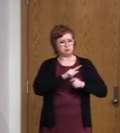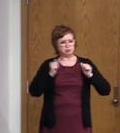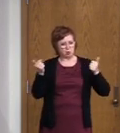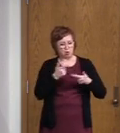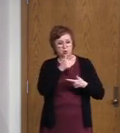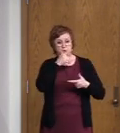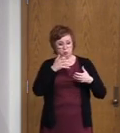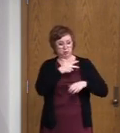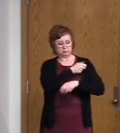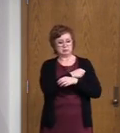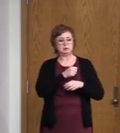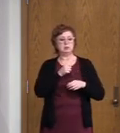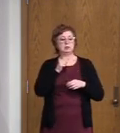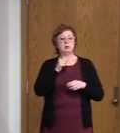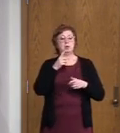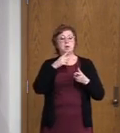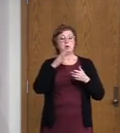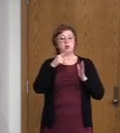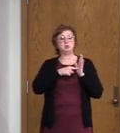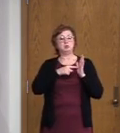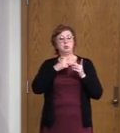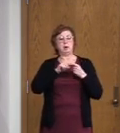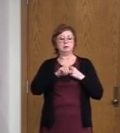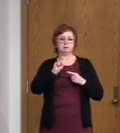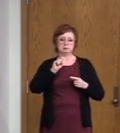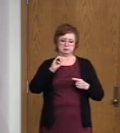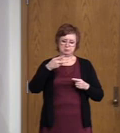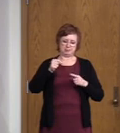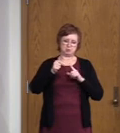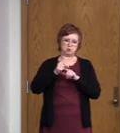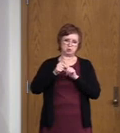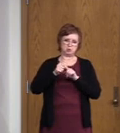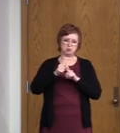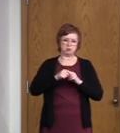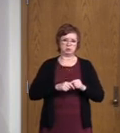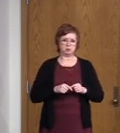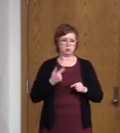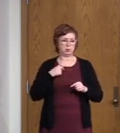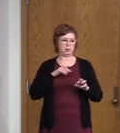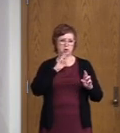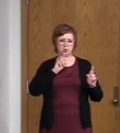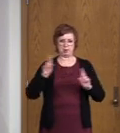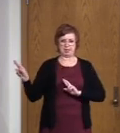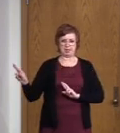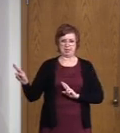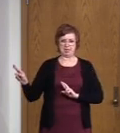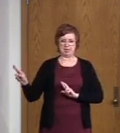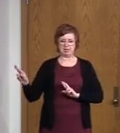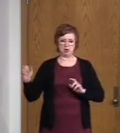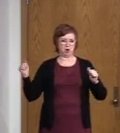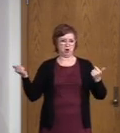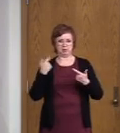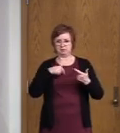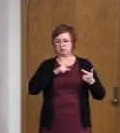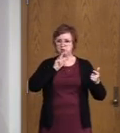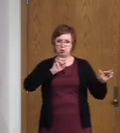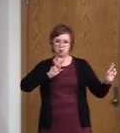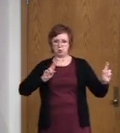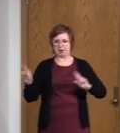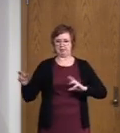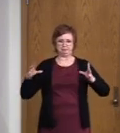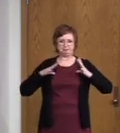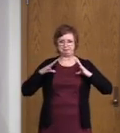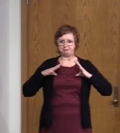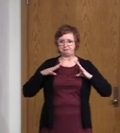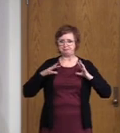in September. So for us, like I said, we're prepared. It's all hands on deck, and we'll be ready to administer whatever amount of